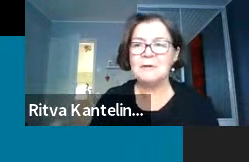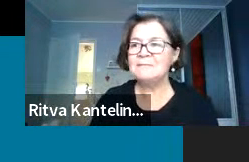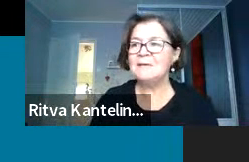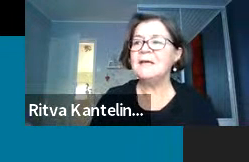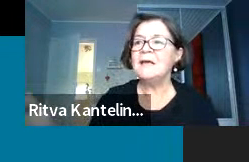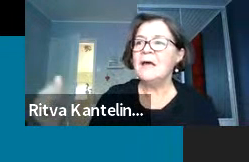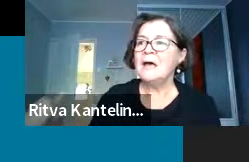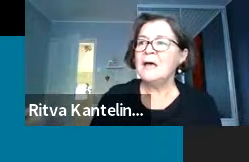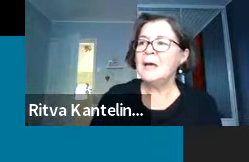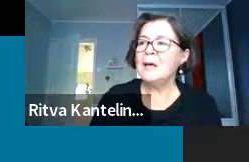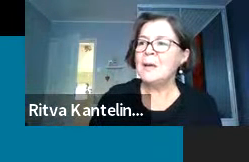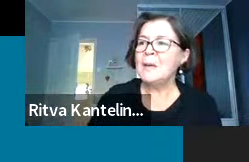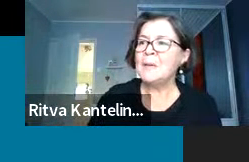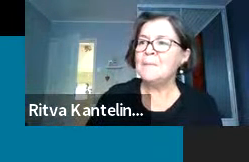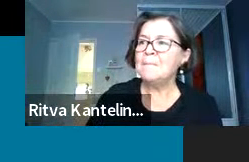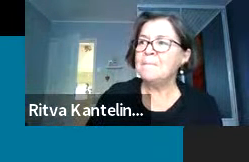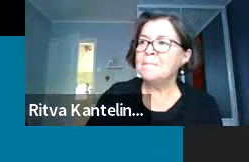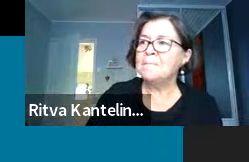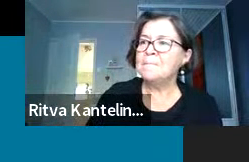presentation briefly.